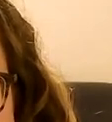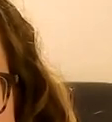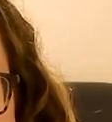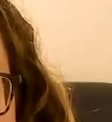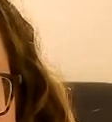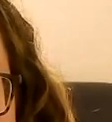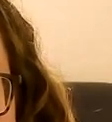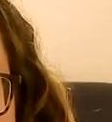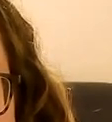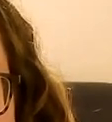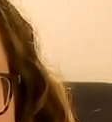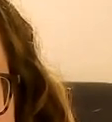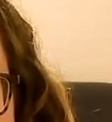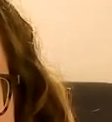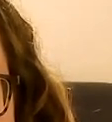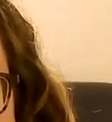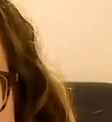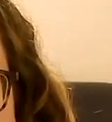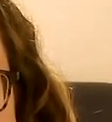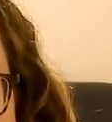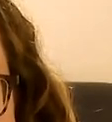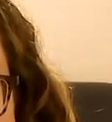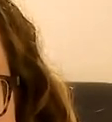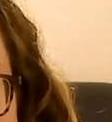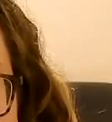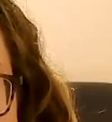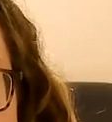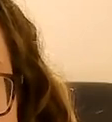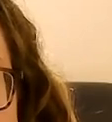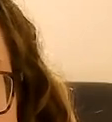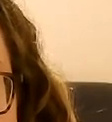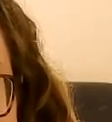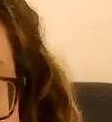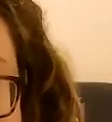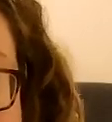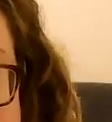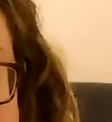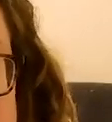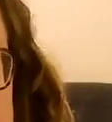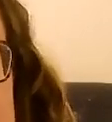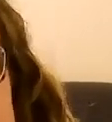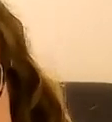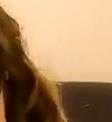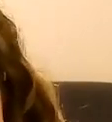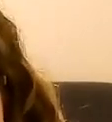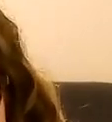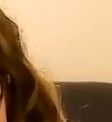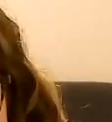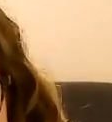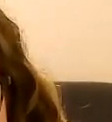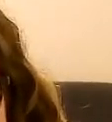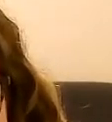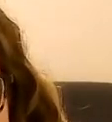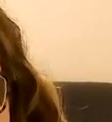have a specific idea or a specific request, I think those are the types of things that are being addressed